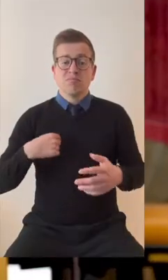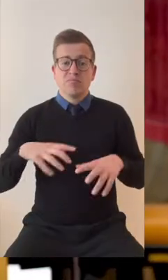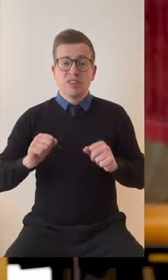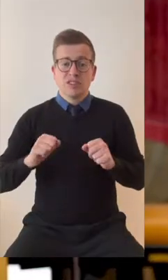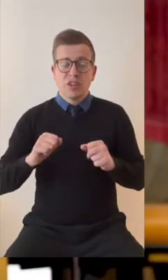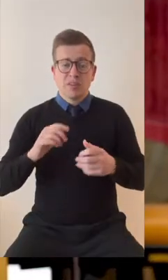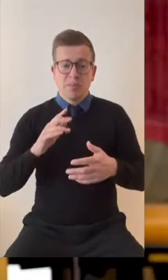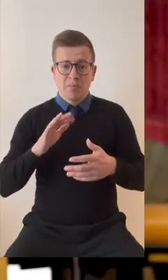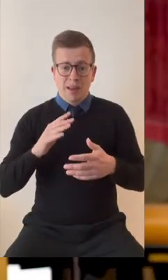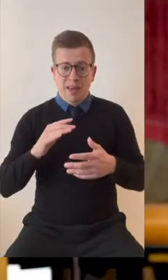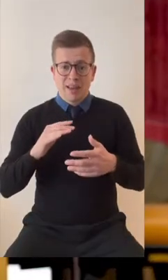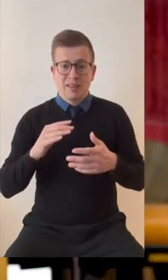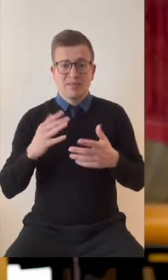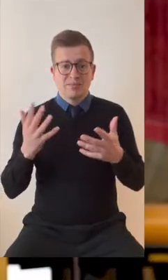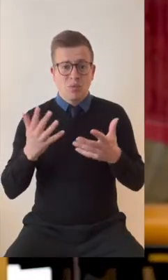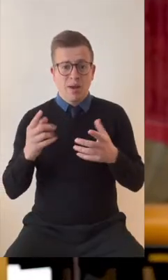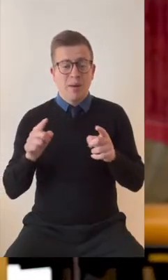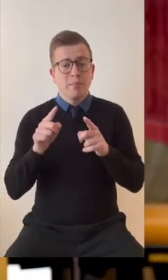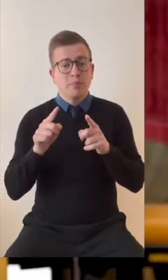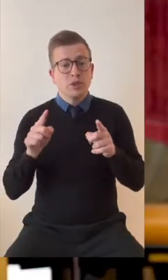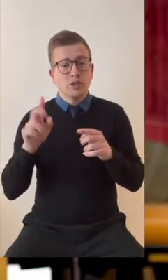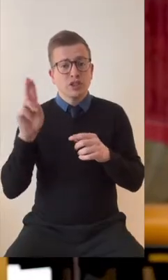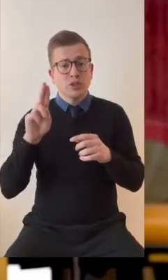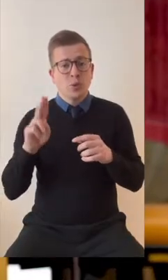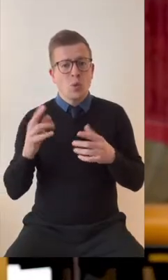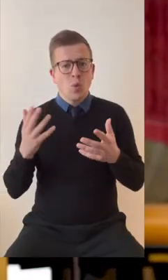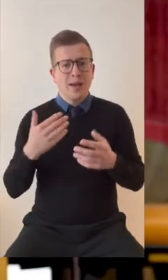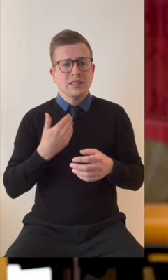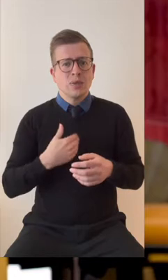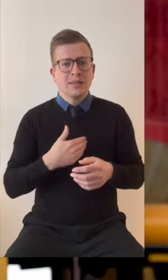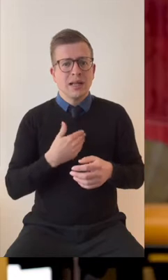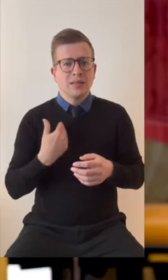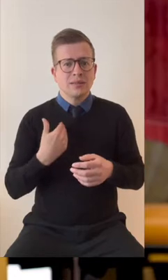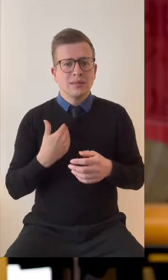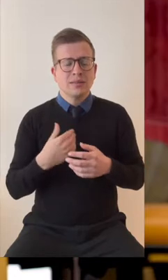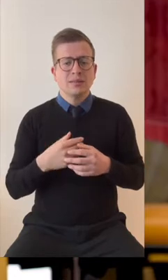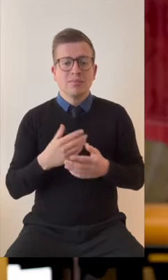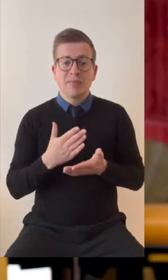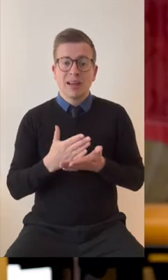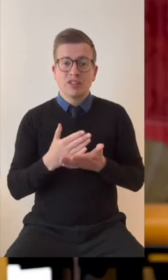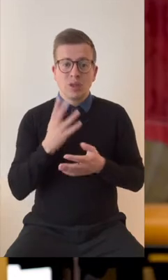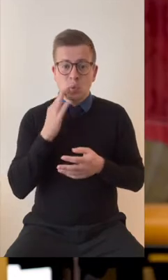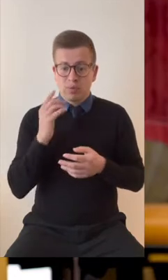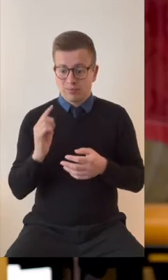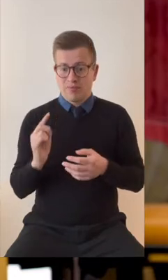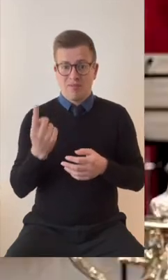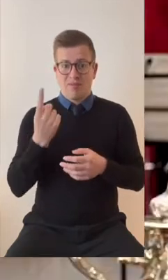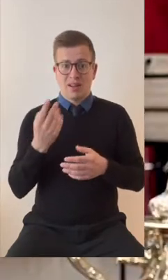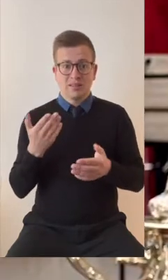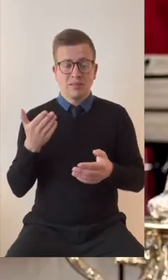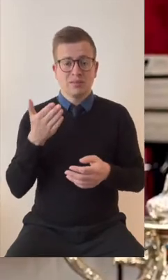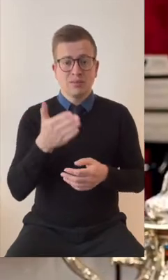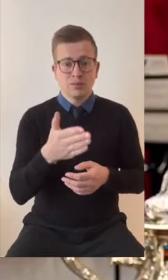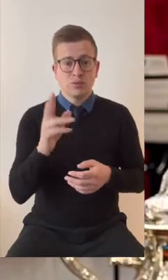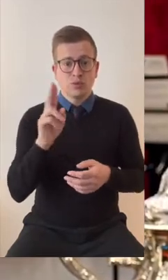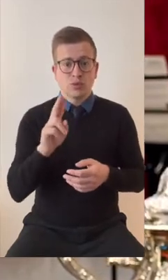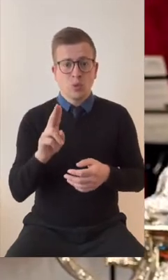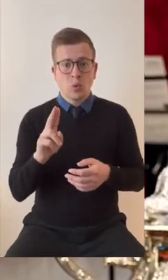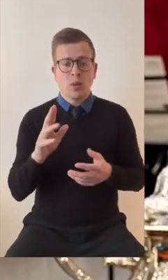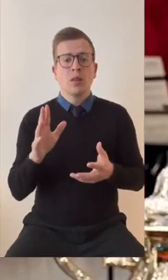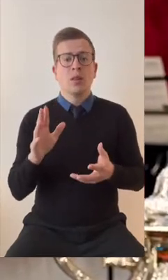I've started playing in a music school in Switzerland, and actually, when I first went to the